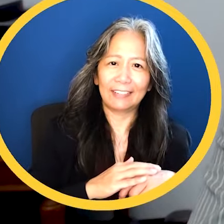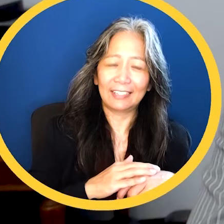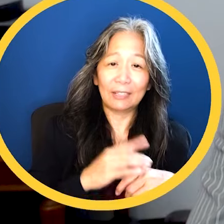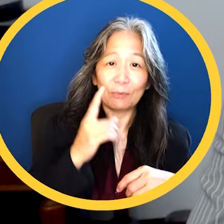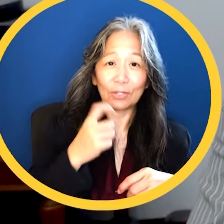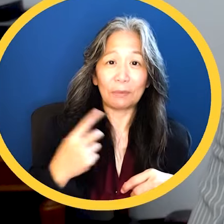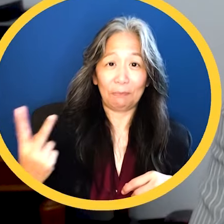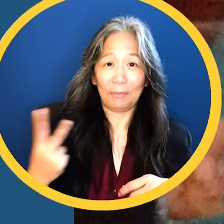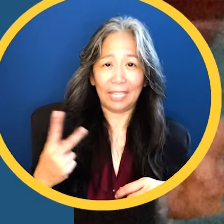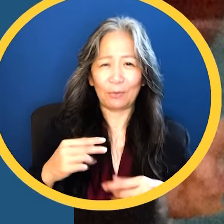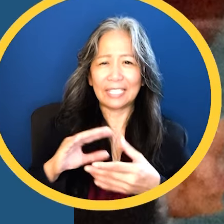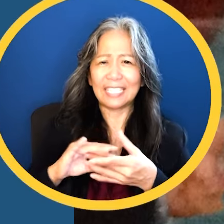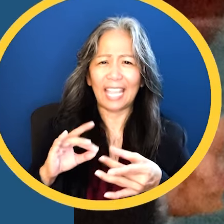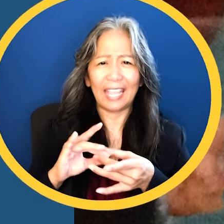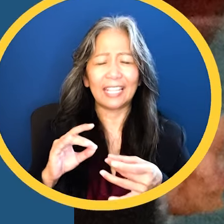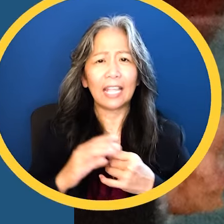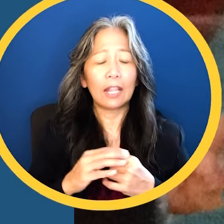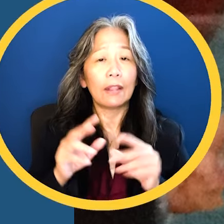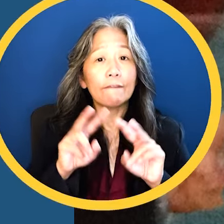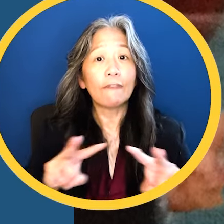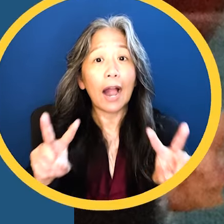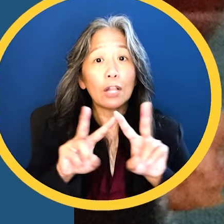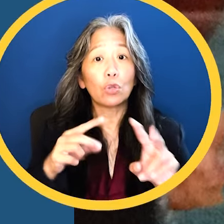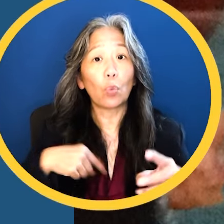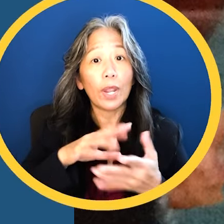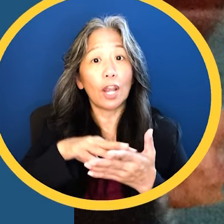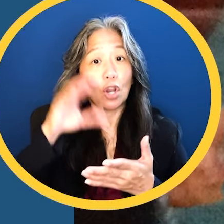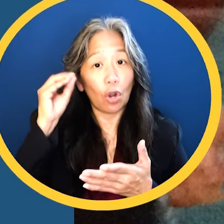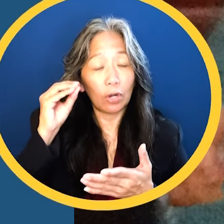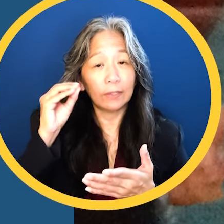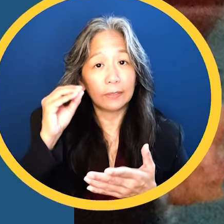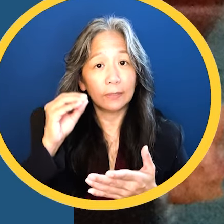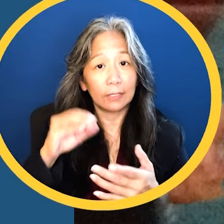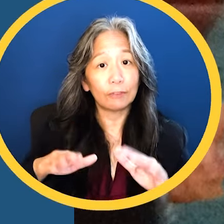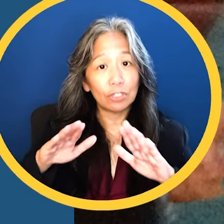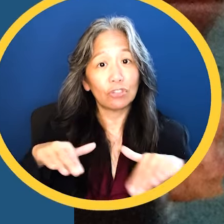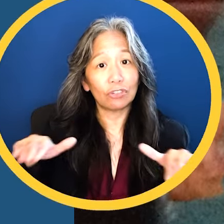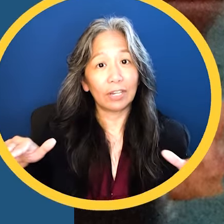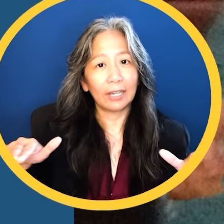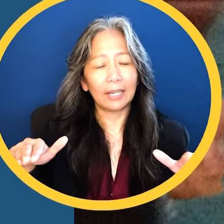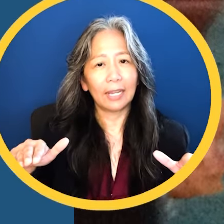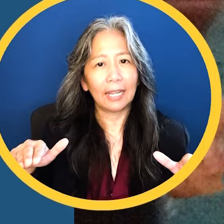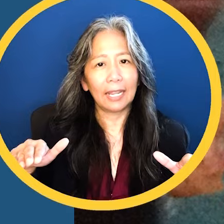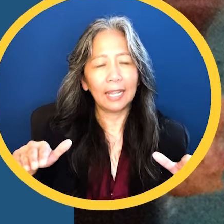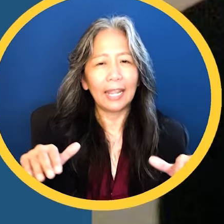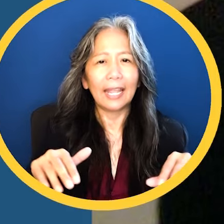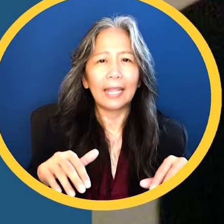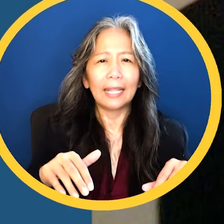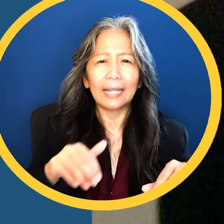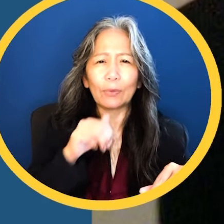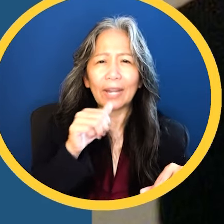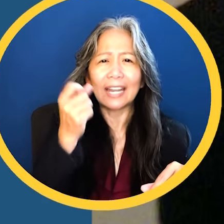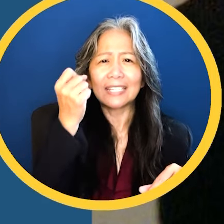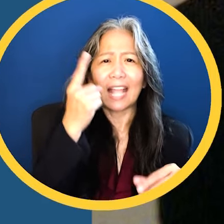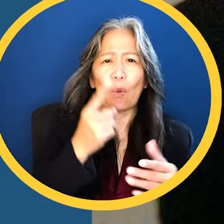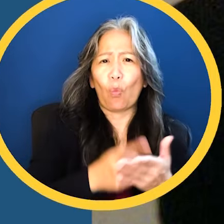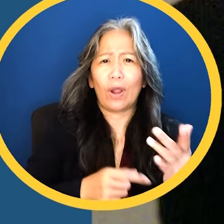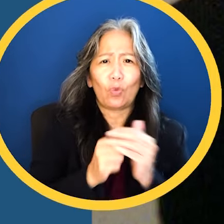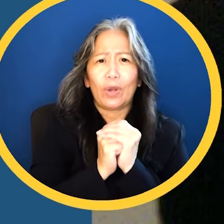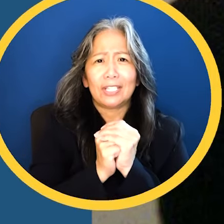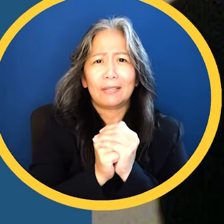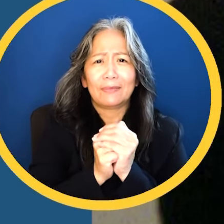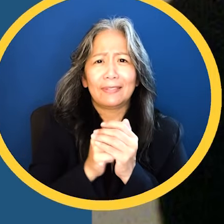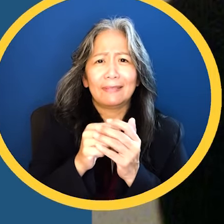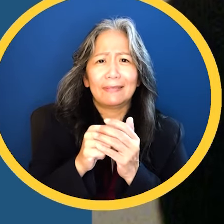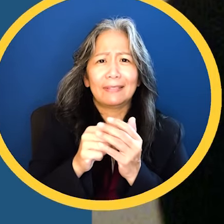like me and my brother have been saying, the values we learned as children, not even understanding the worship service lessons,